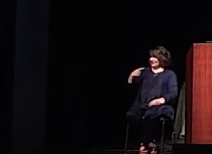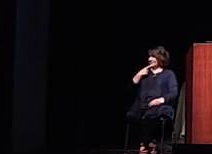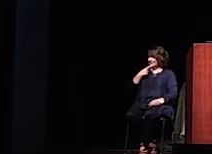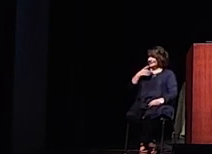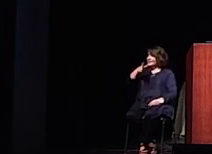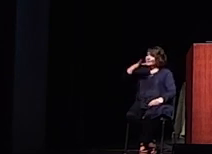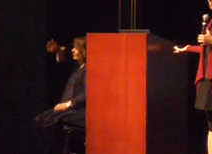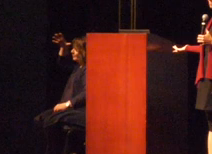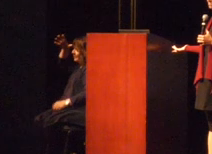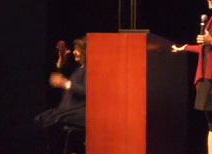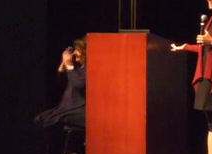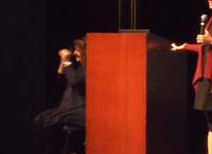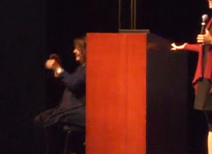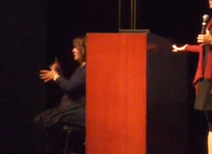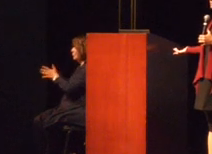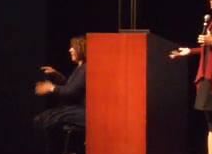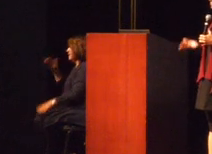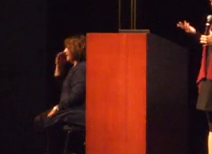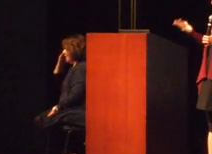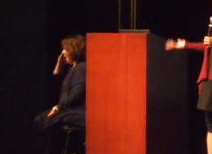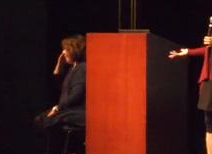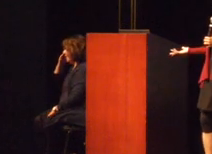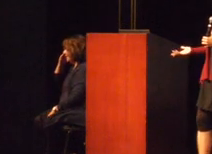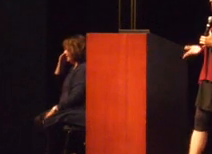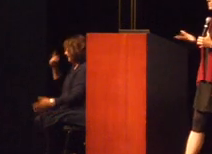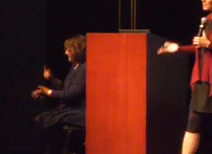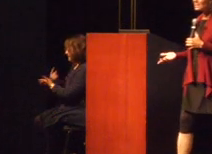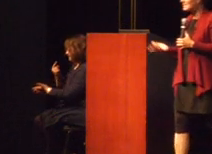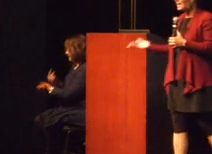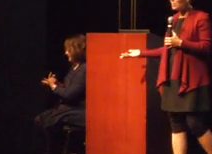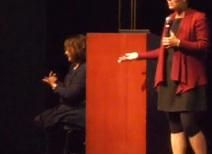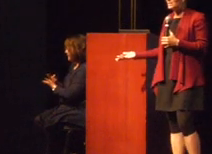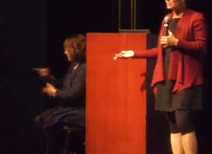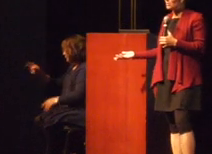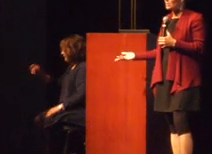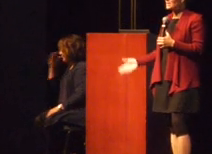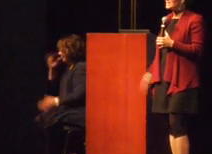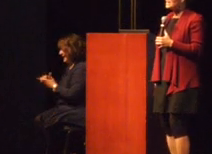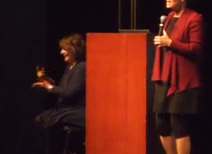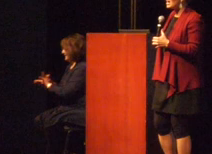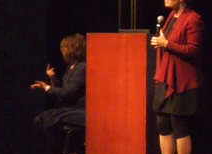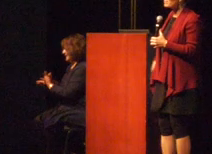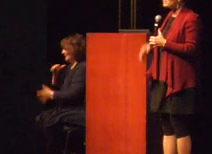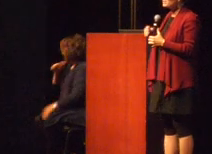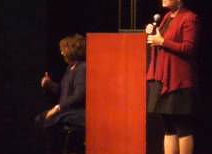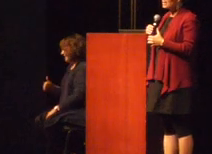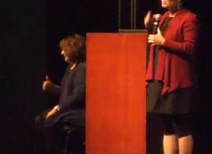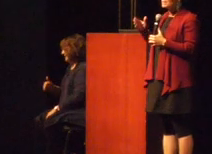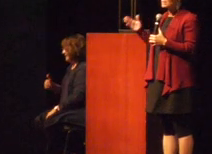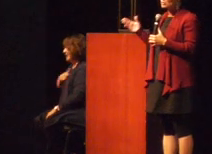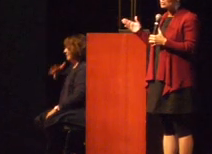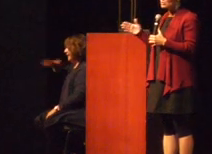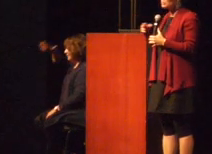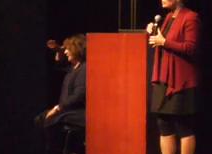us what they know. And sometimes that's what we need to know, and sometimes it's not what we need to know. And my parents